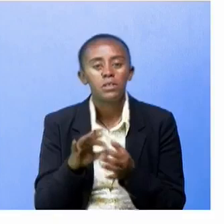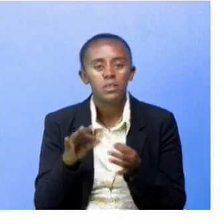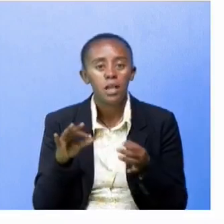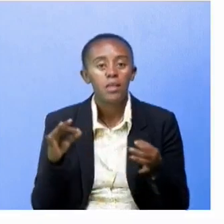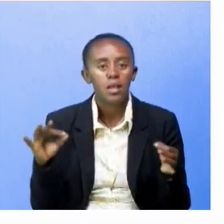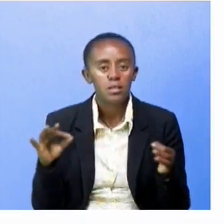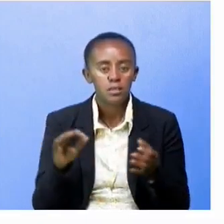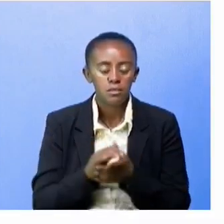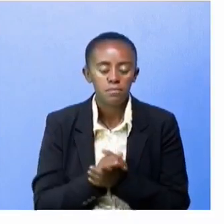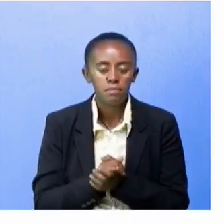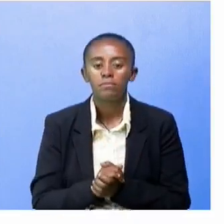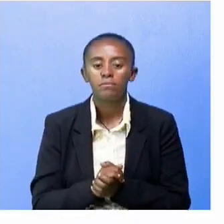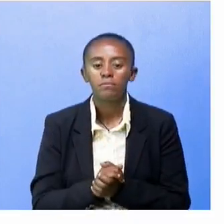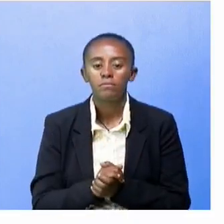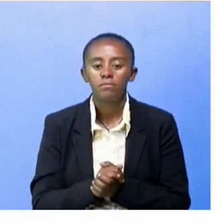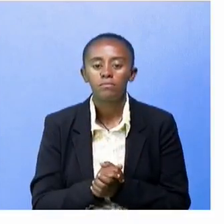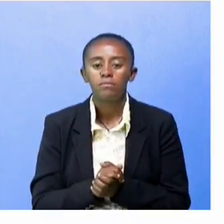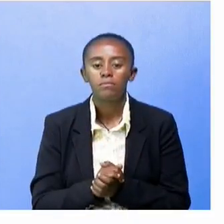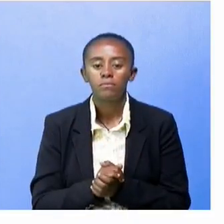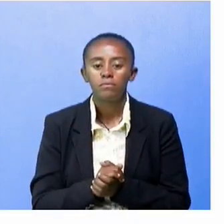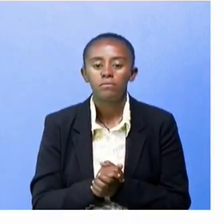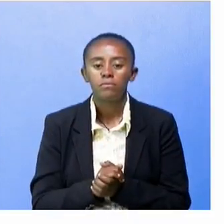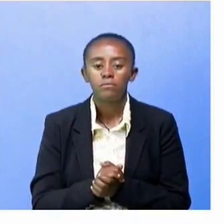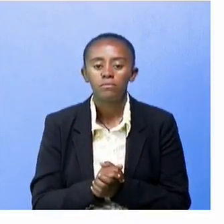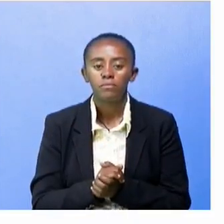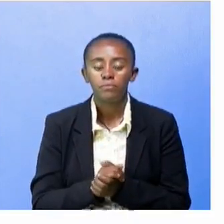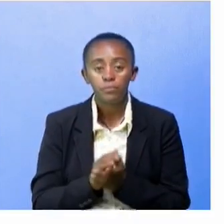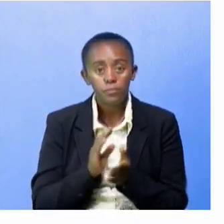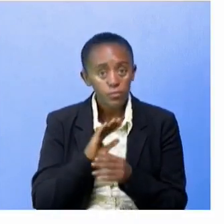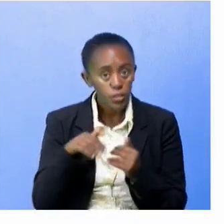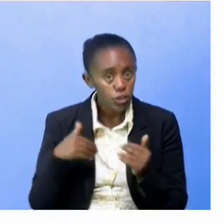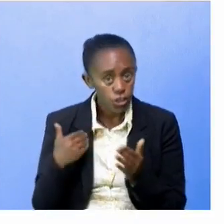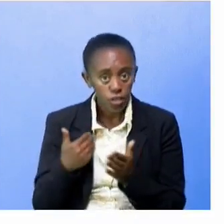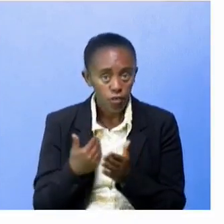sentence? We could say generally